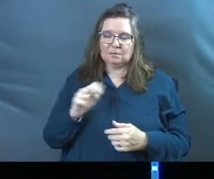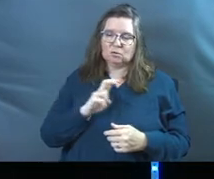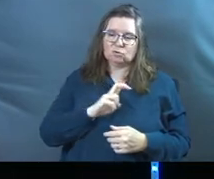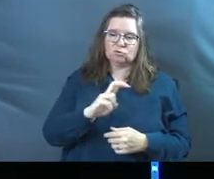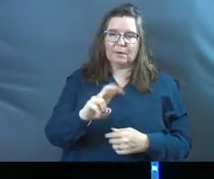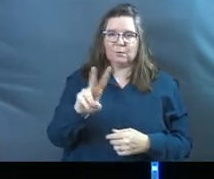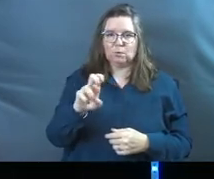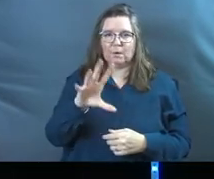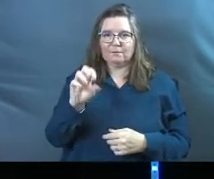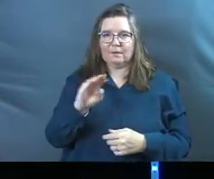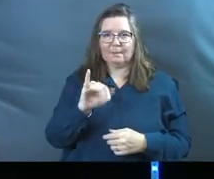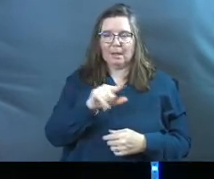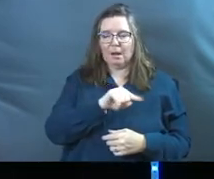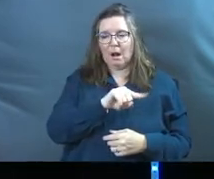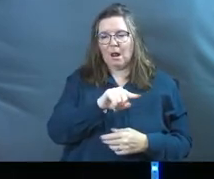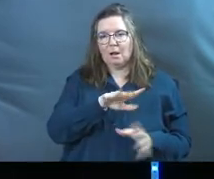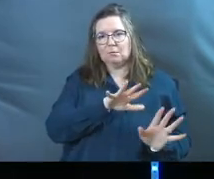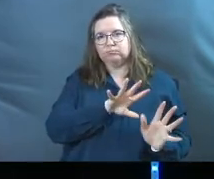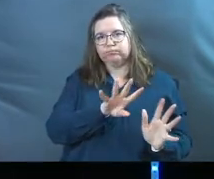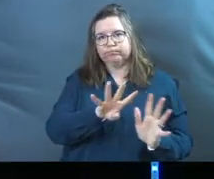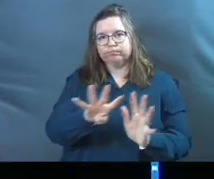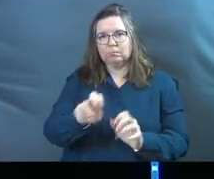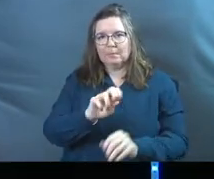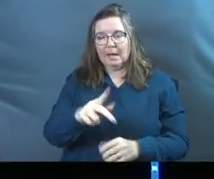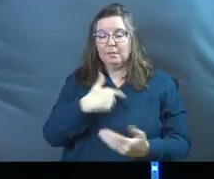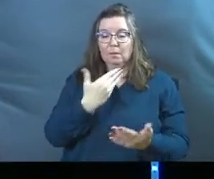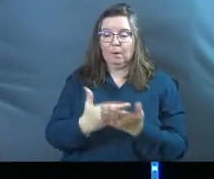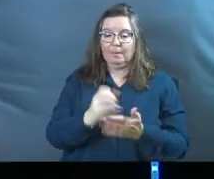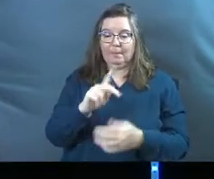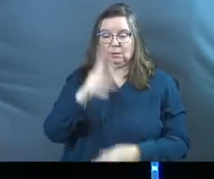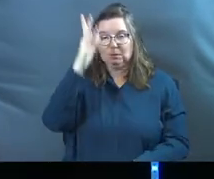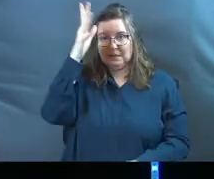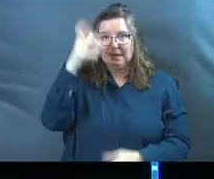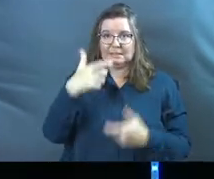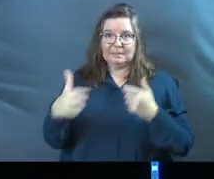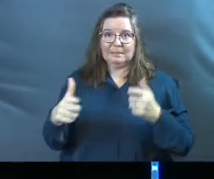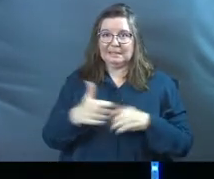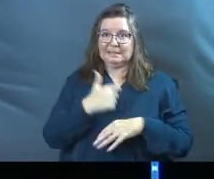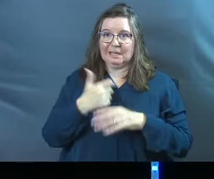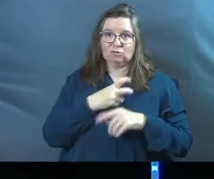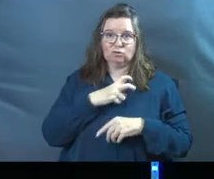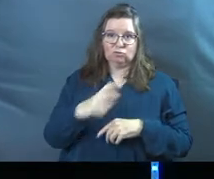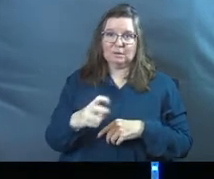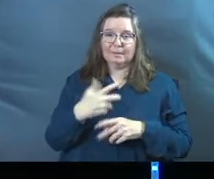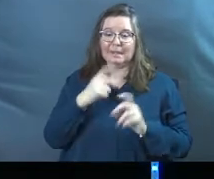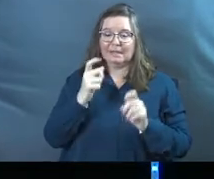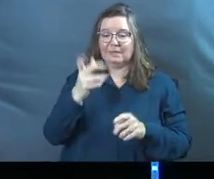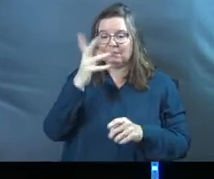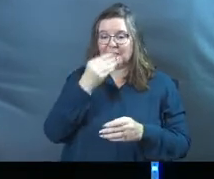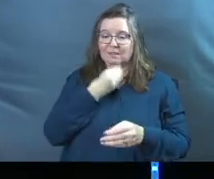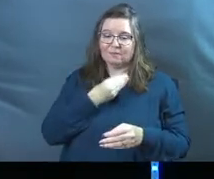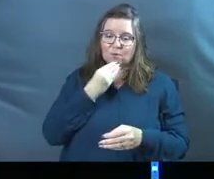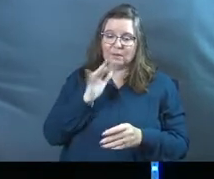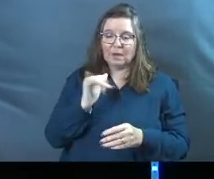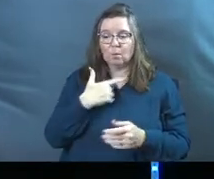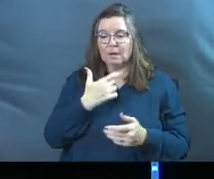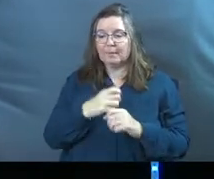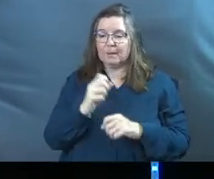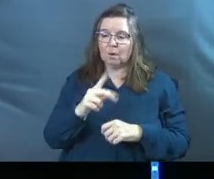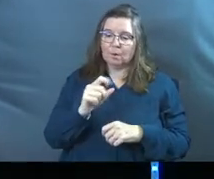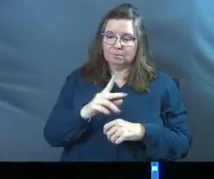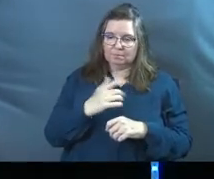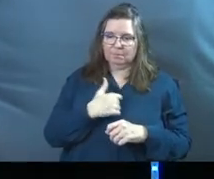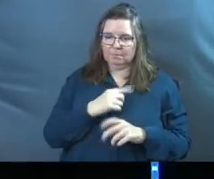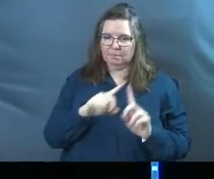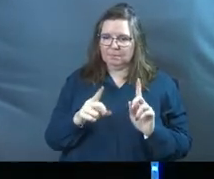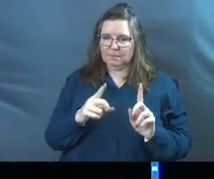travel the 250 miles back, the 2 weeks back, and they get back to their dad, and it's a big dangerous trip, and they give their dad the food, and they're like, we're going to be okay.